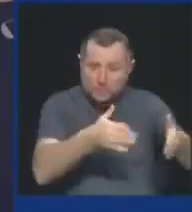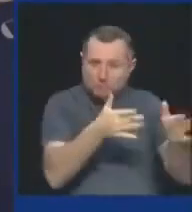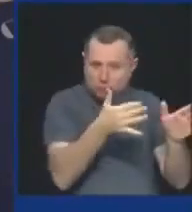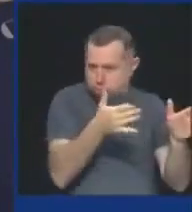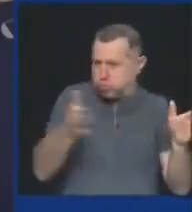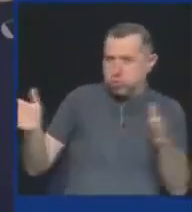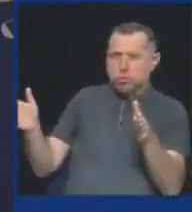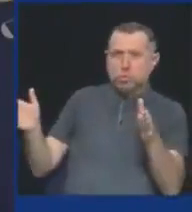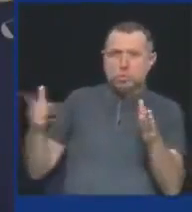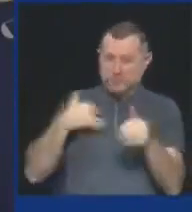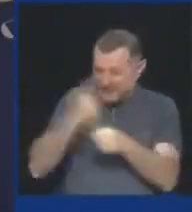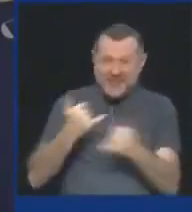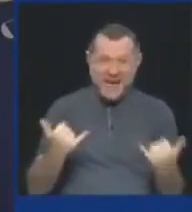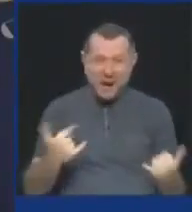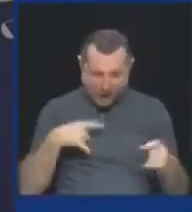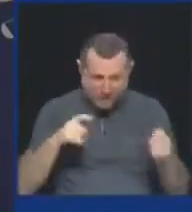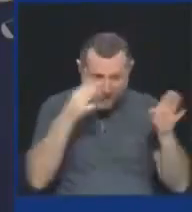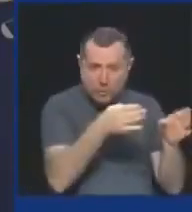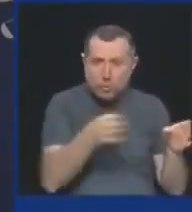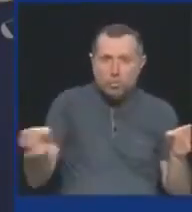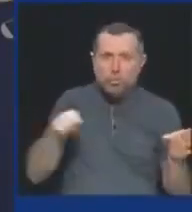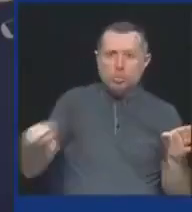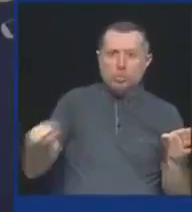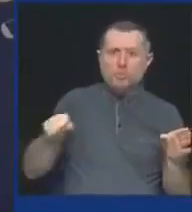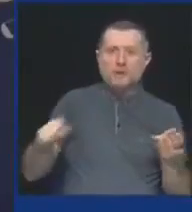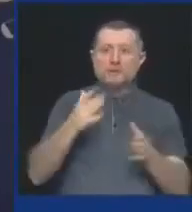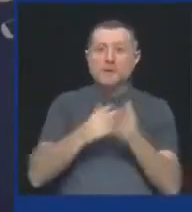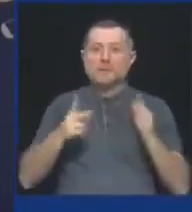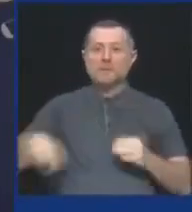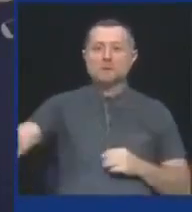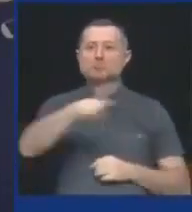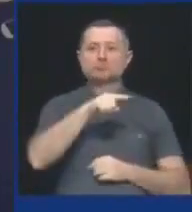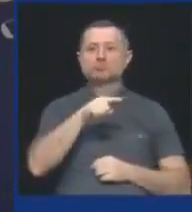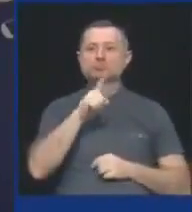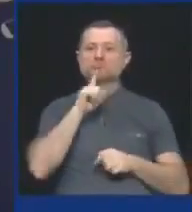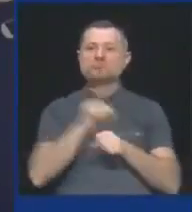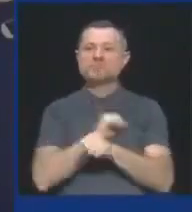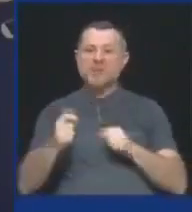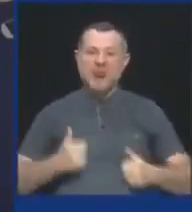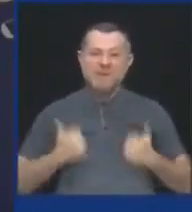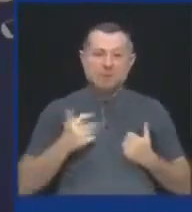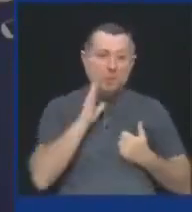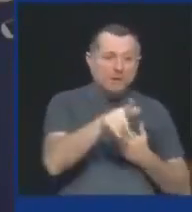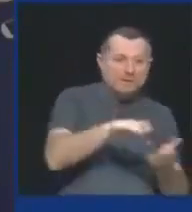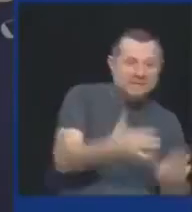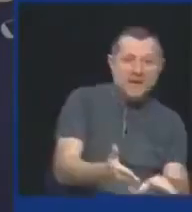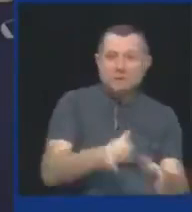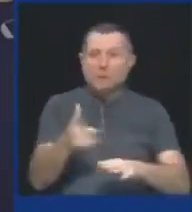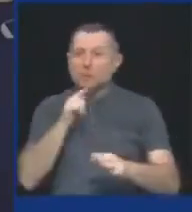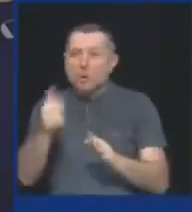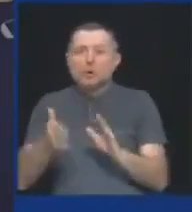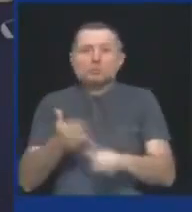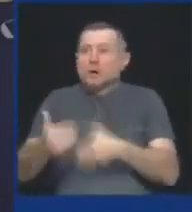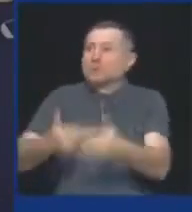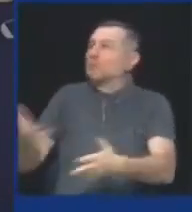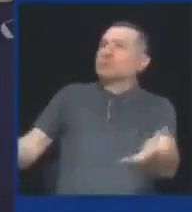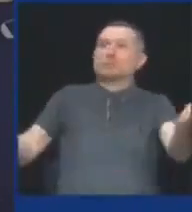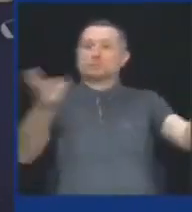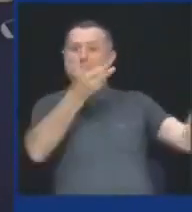a matter of life and death, government operations. And wasting energy